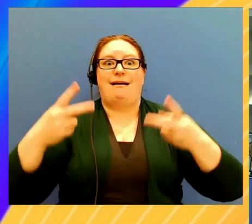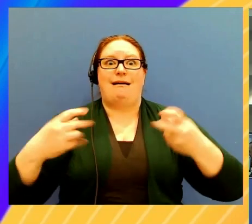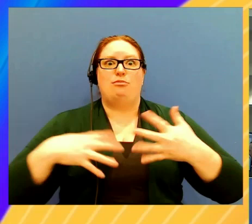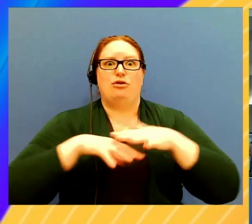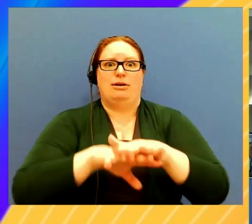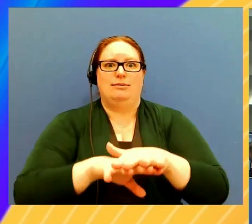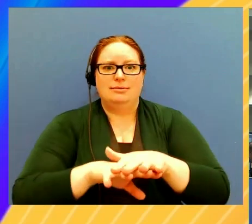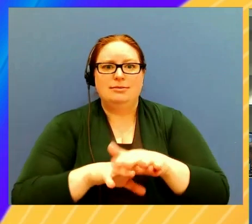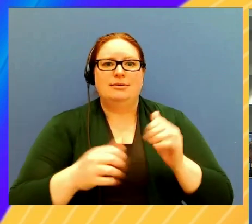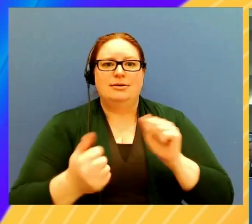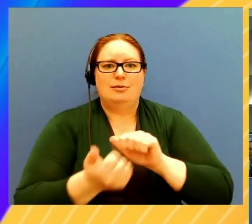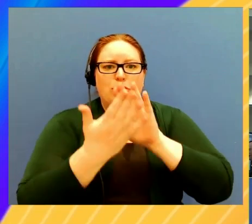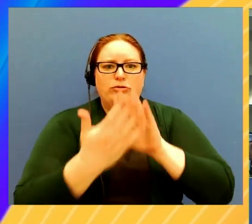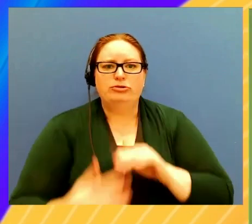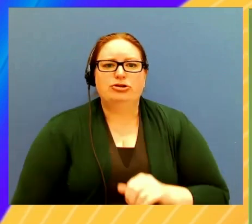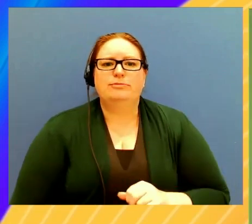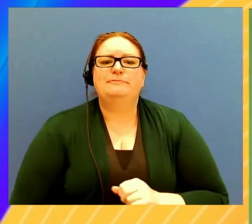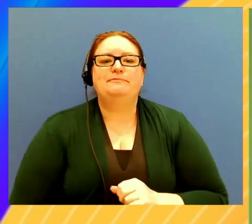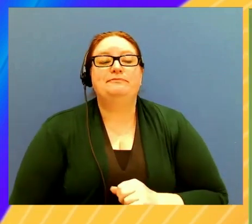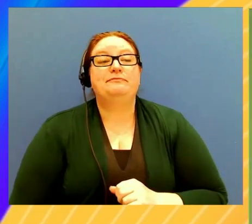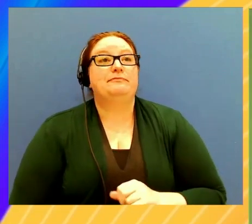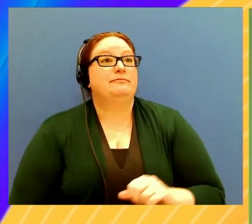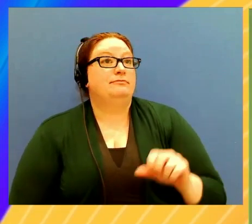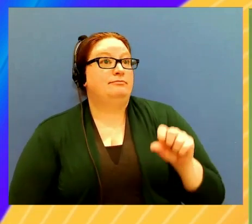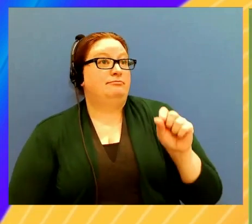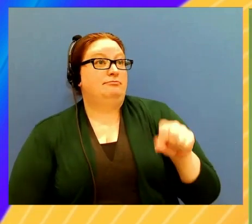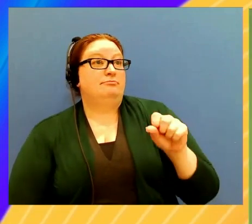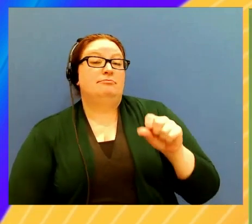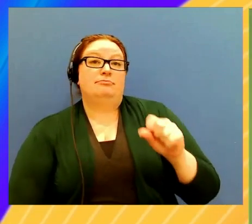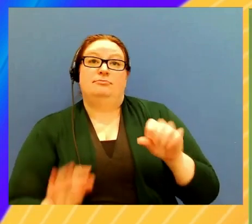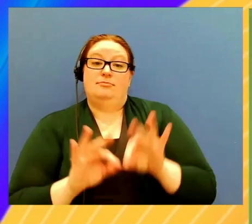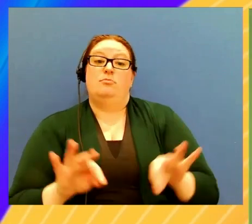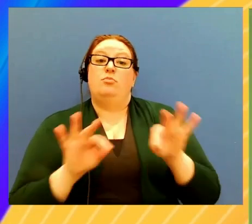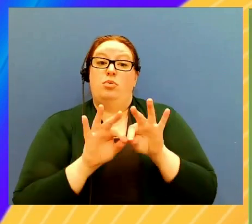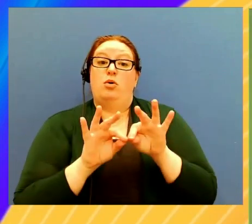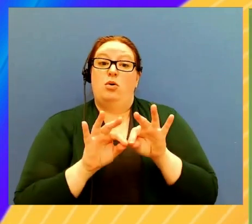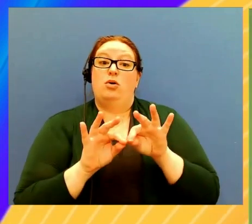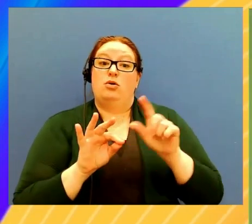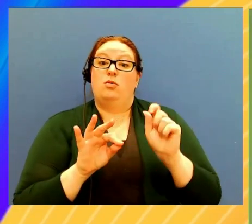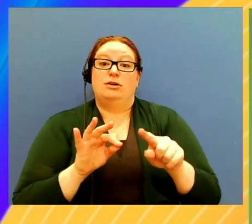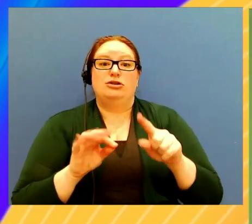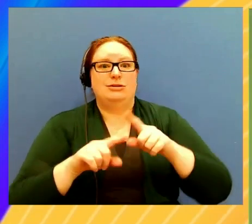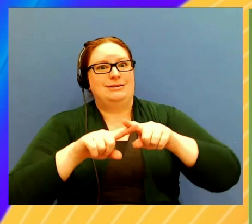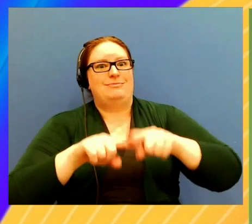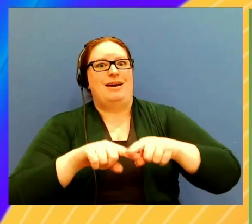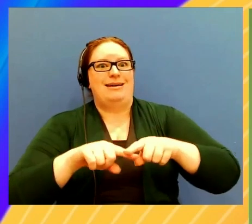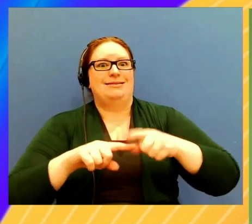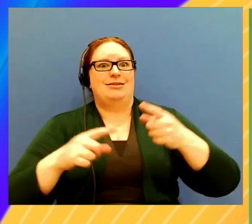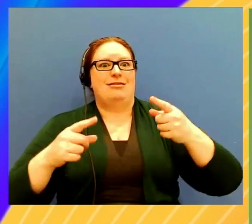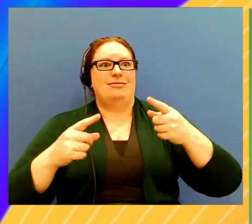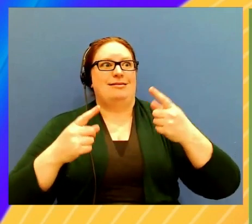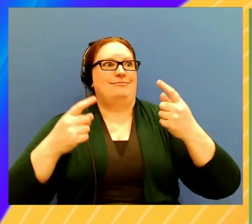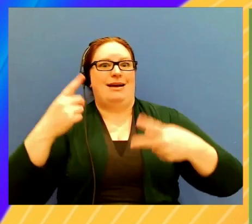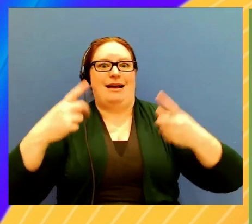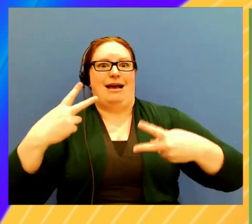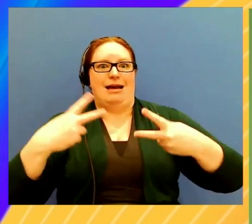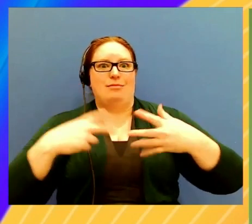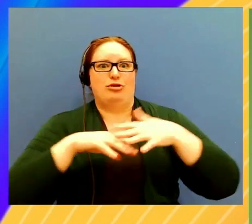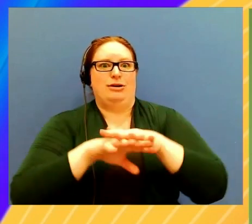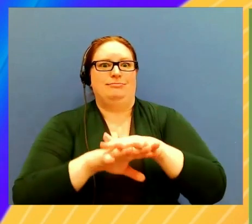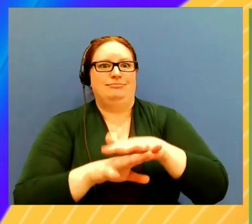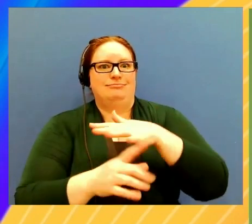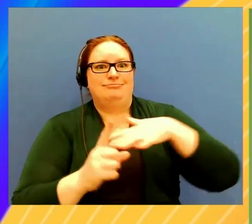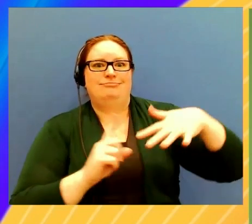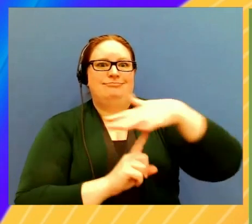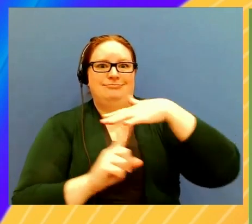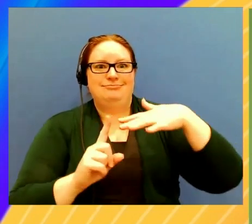Yeah, well, I mean, that is a very important question because it does depend on what that hybrid environment looks like. Not all tools have those